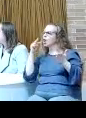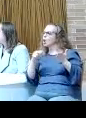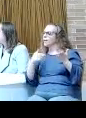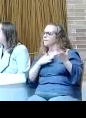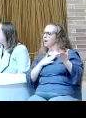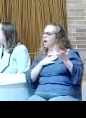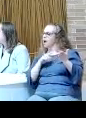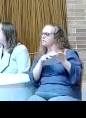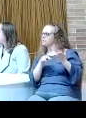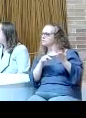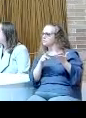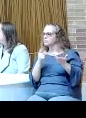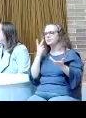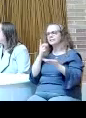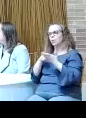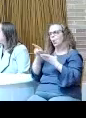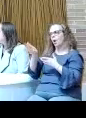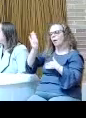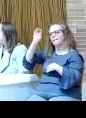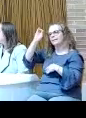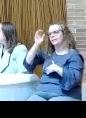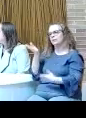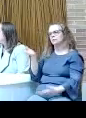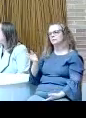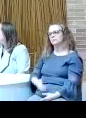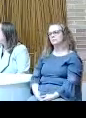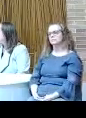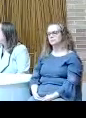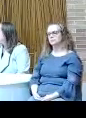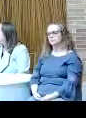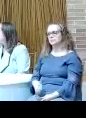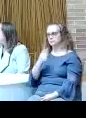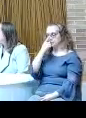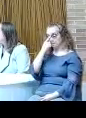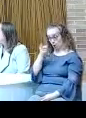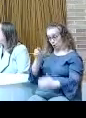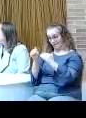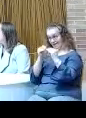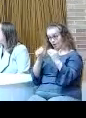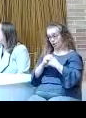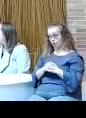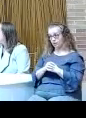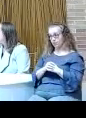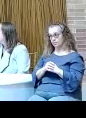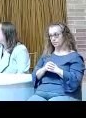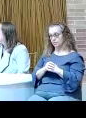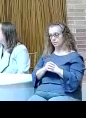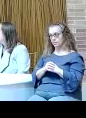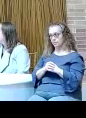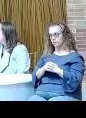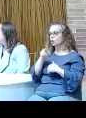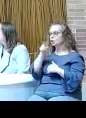how you face to the outside world do you are you fair are you represented you know